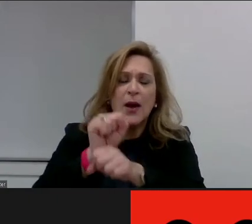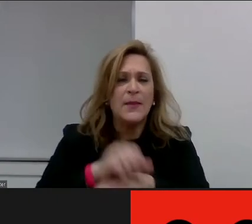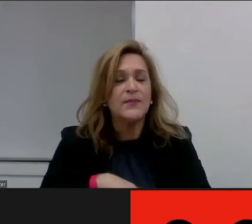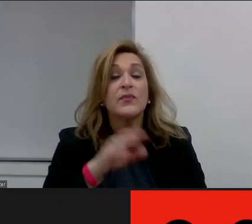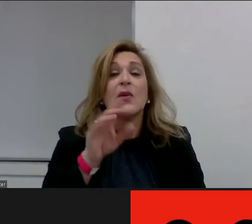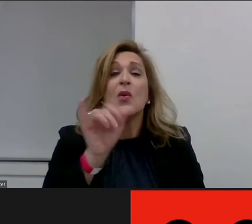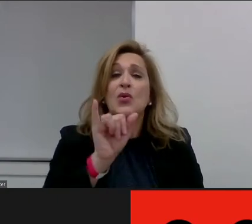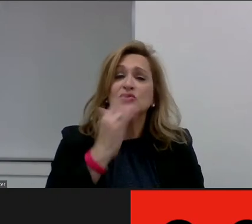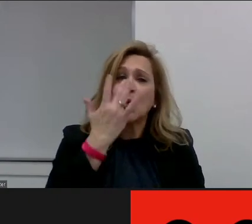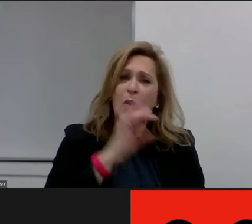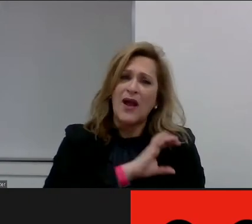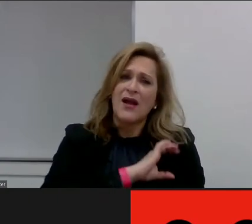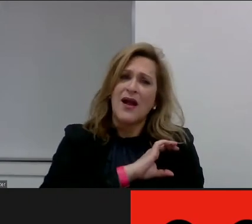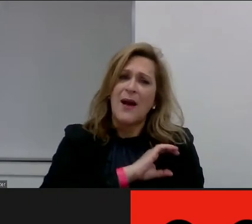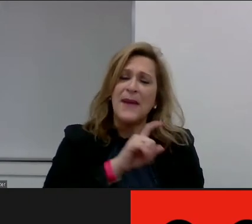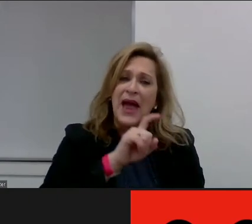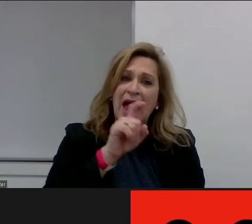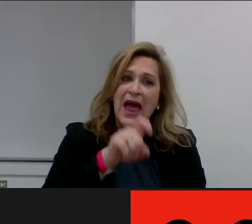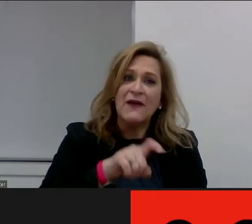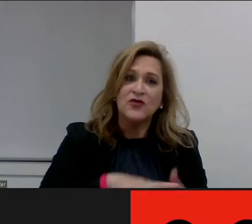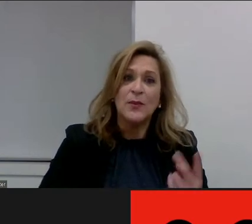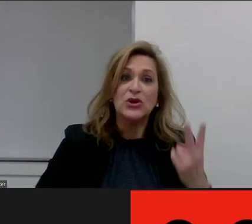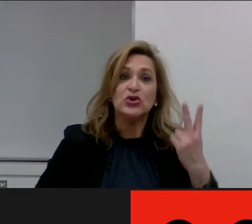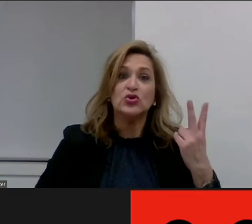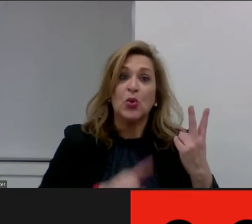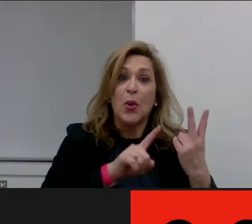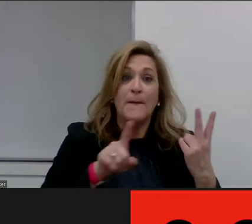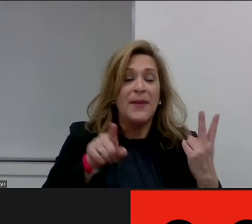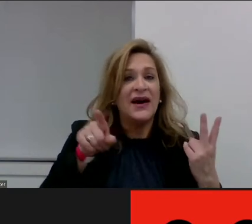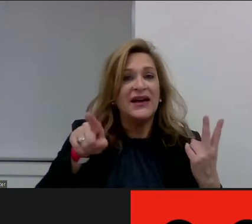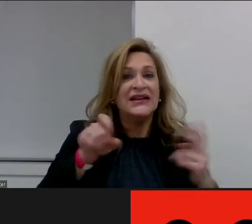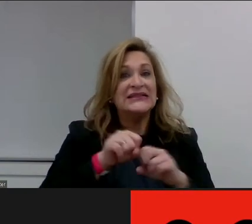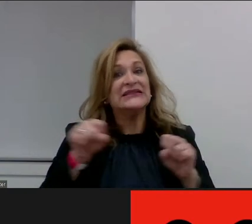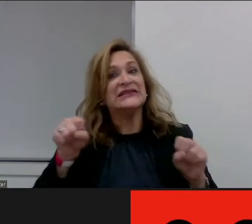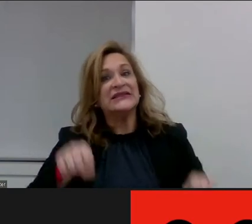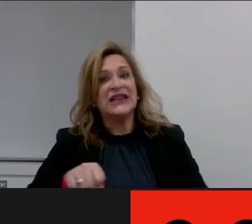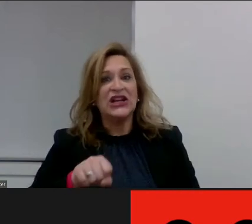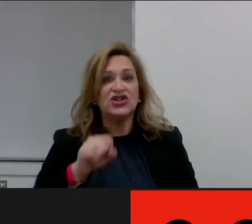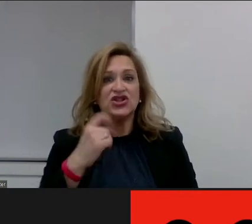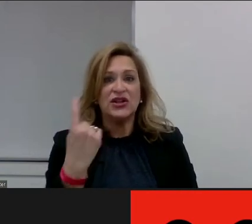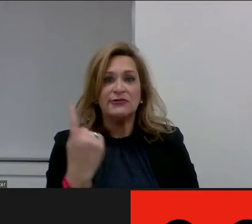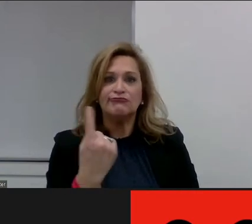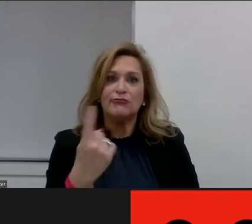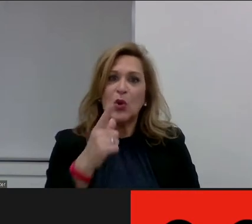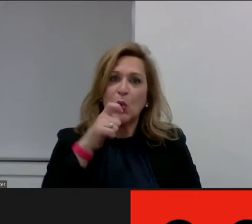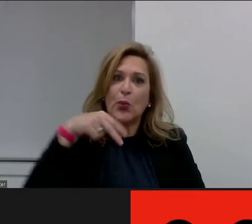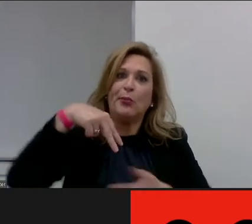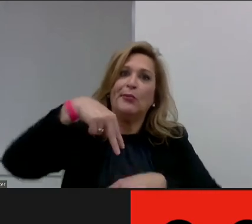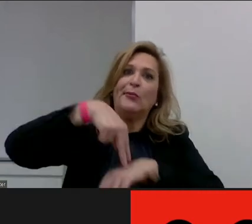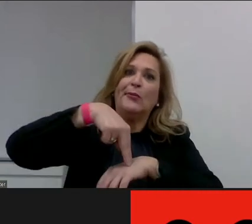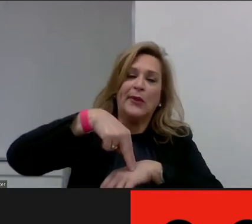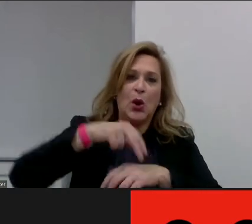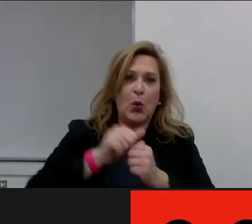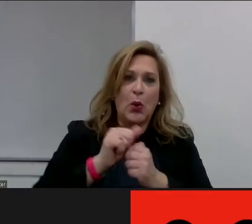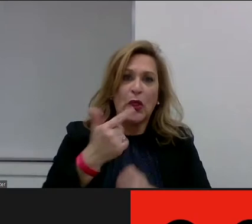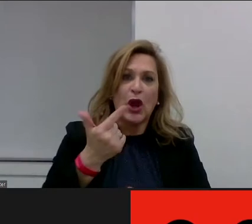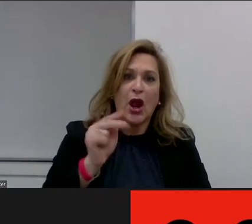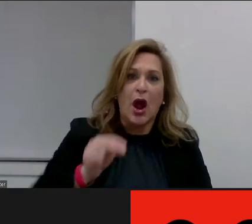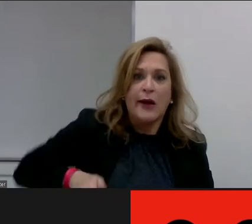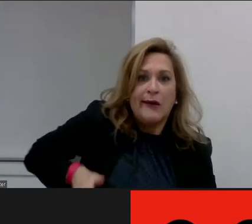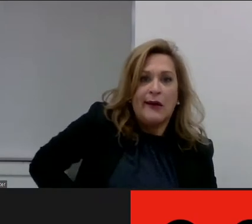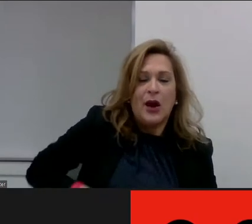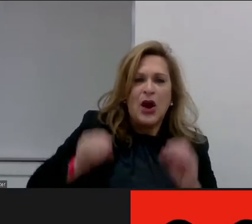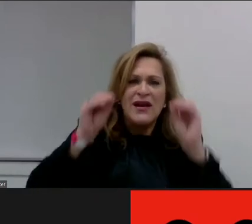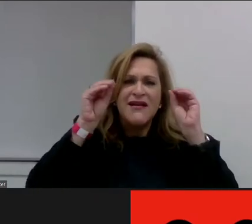the police officers have to be in two, but a station agent can be outside by herself or himself with no gun, no weapon, no